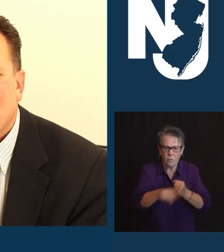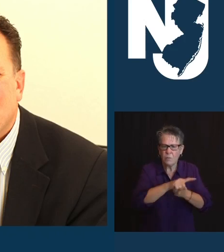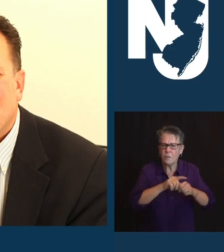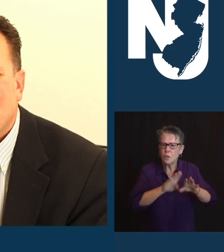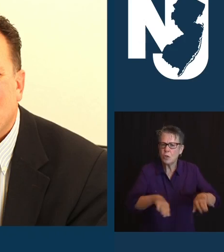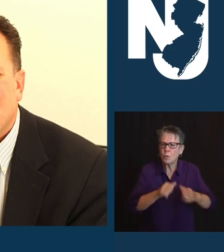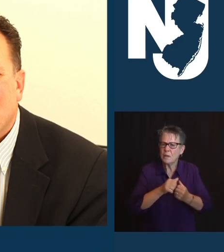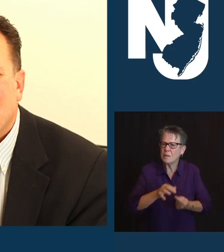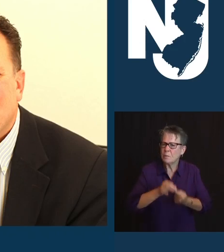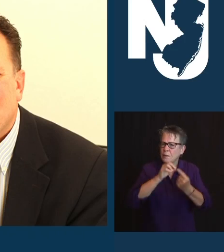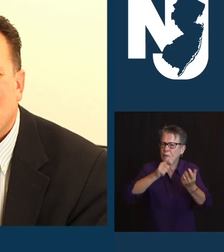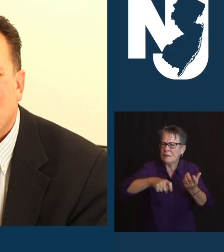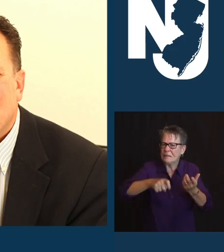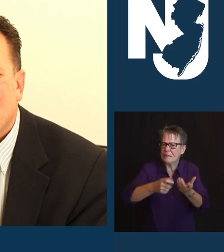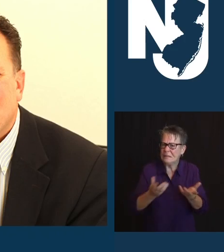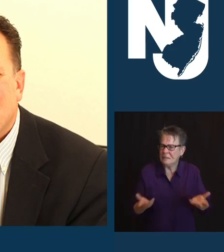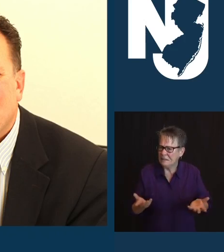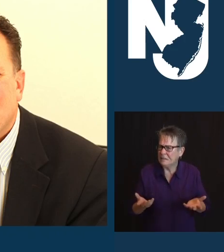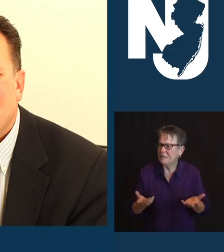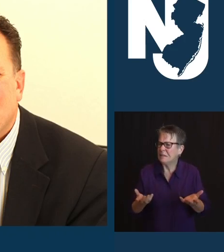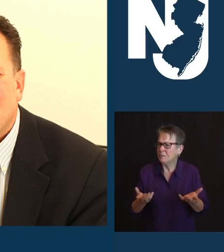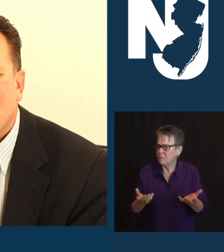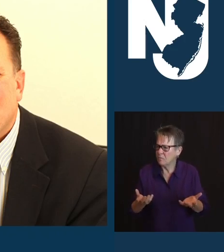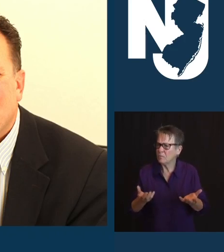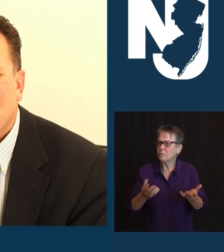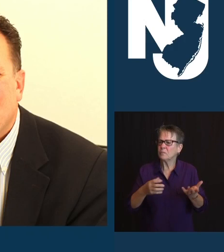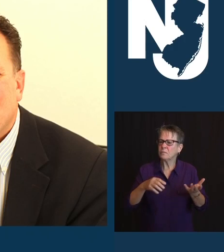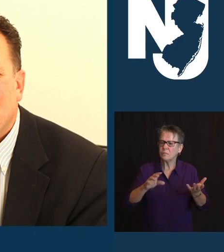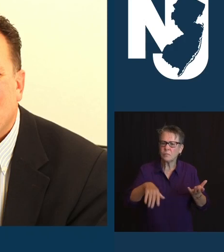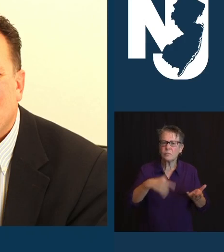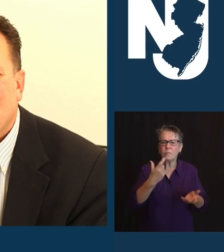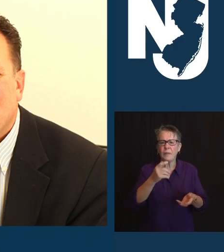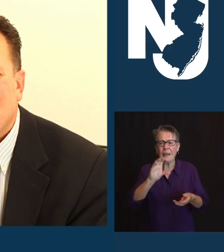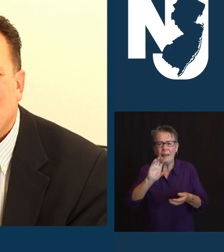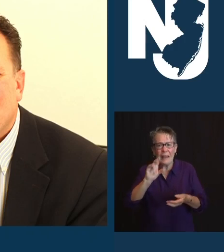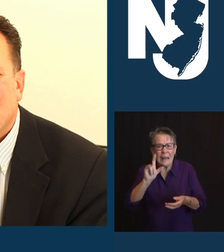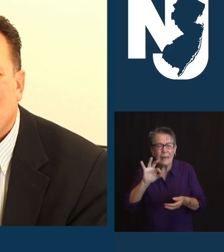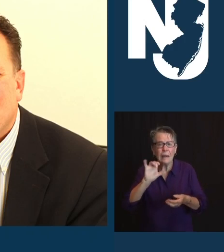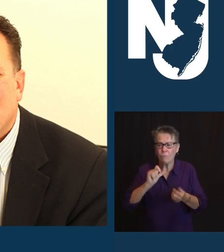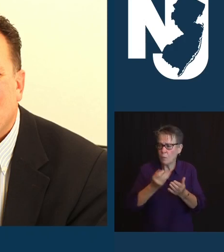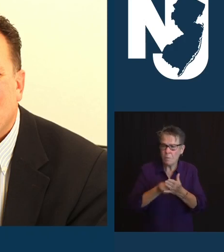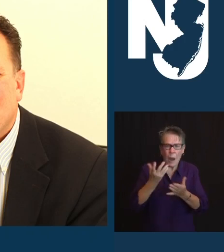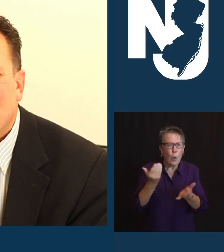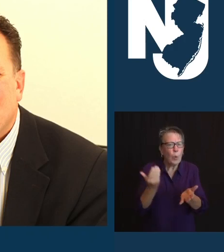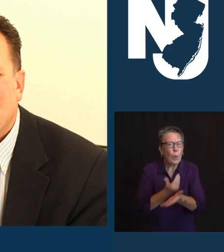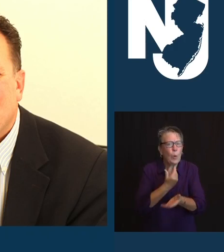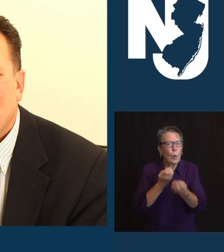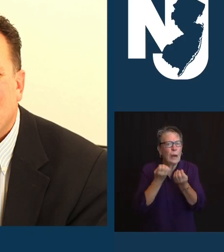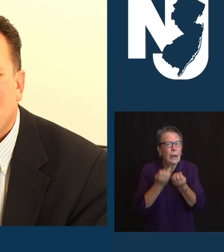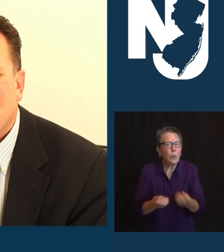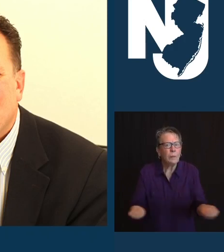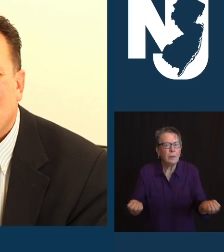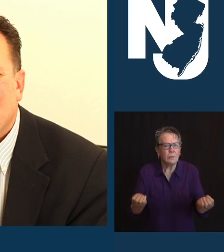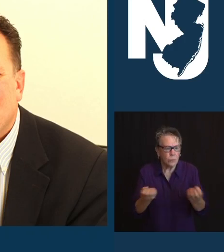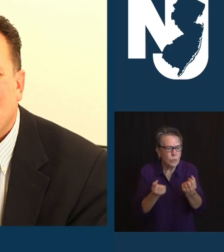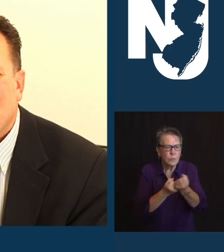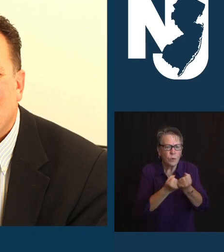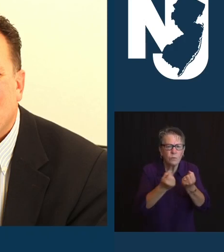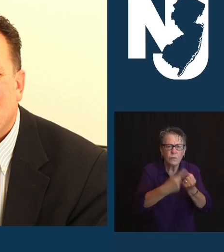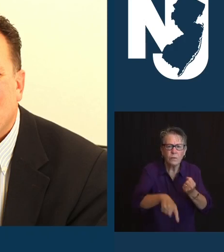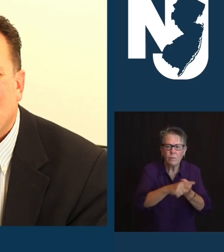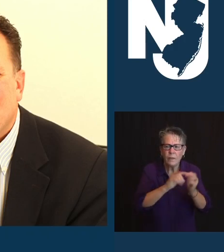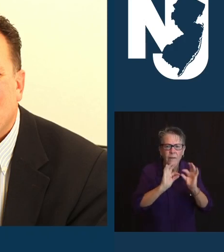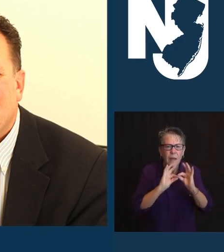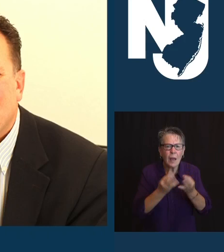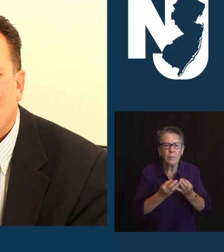on the payroll. Because of this partnership, YDC continues to meet the needs of the children and families it serves. I thank Dr.